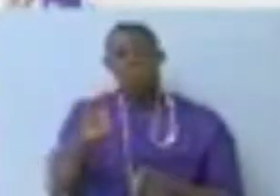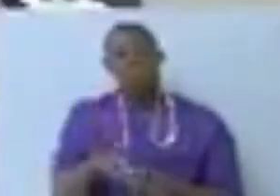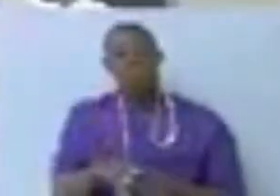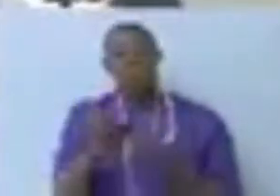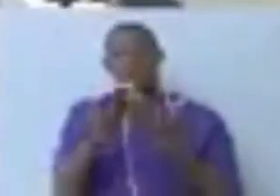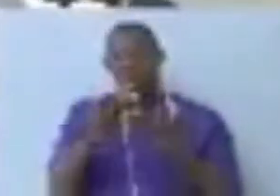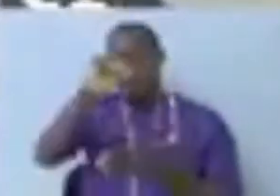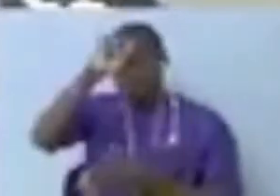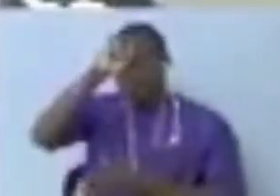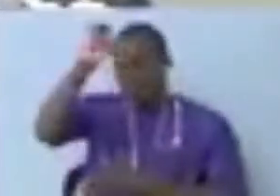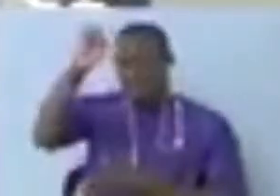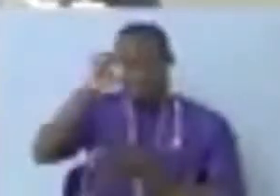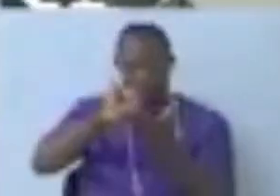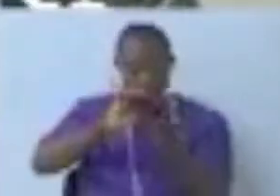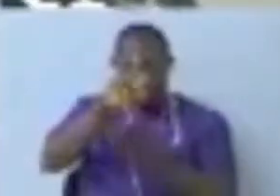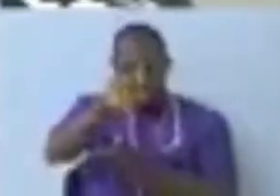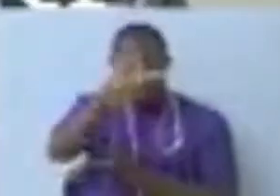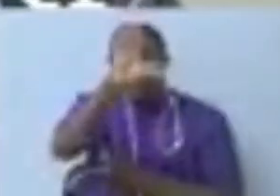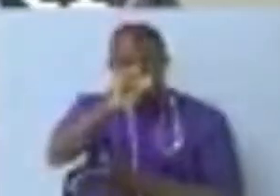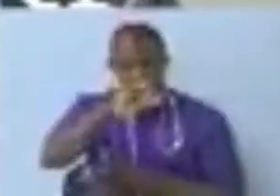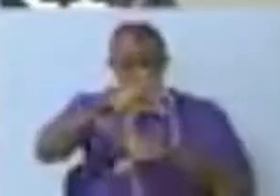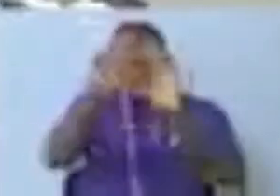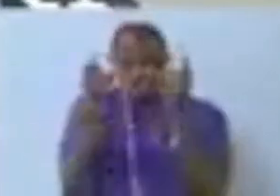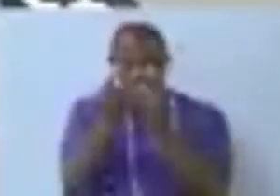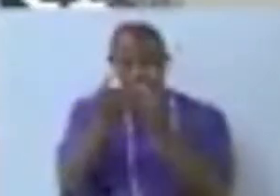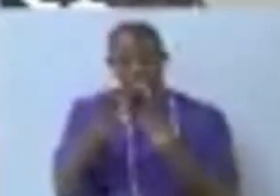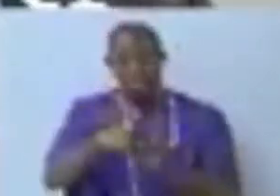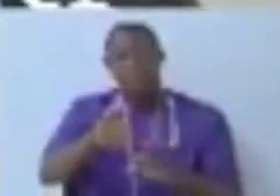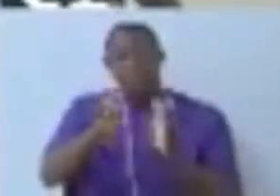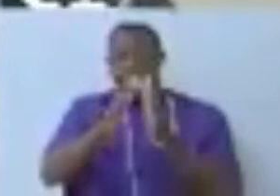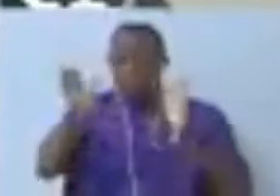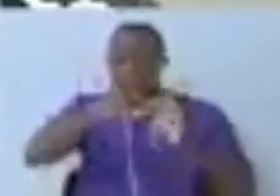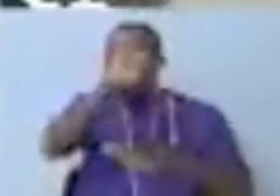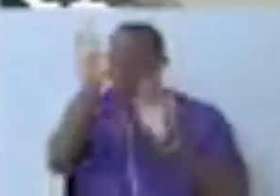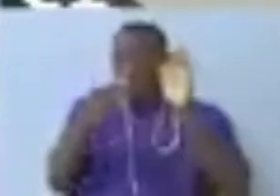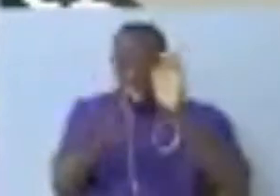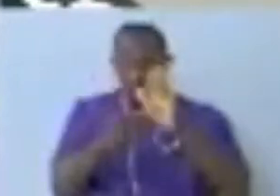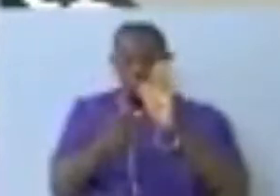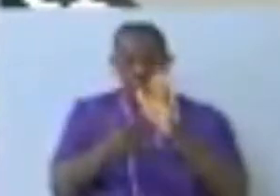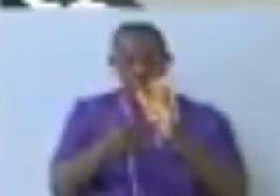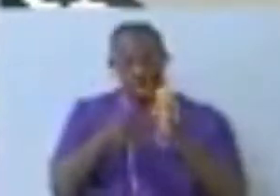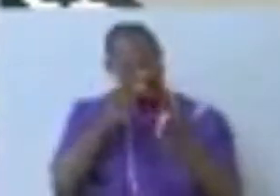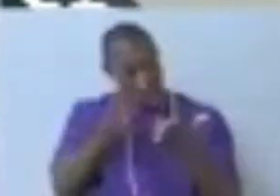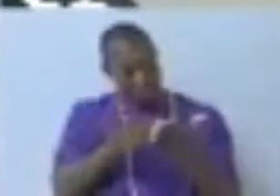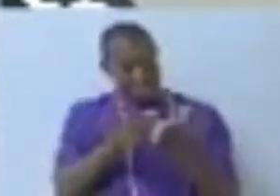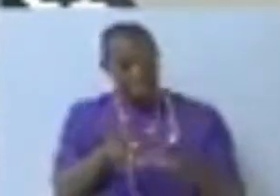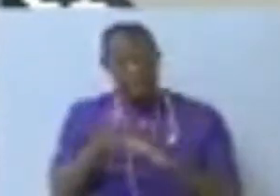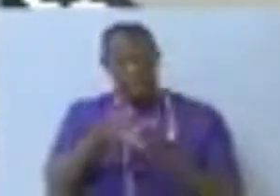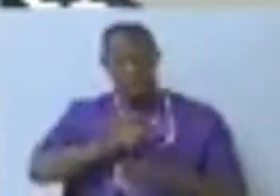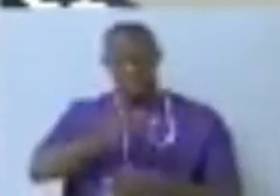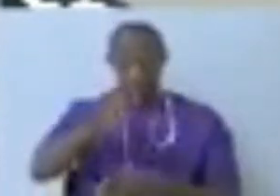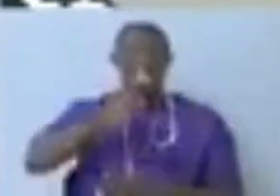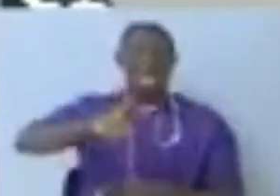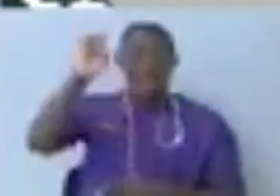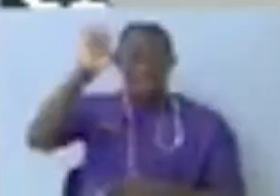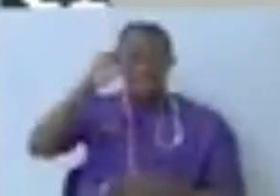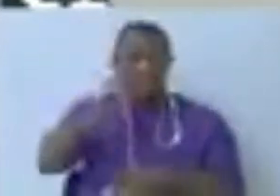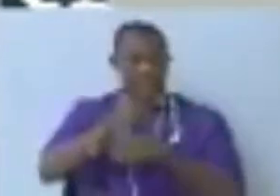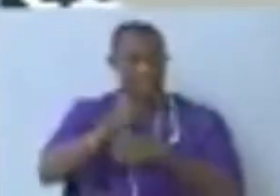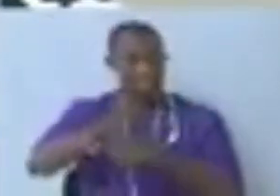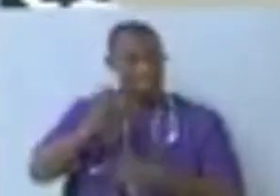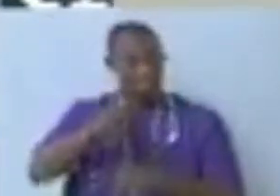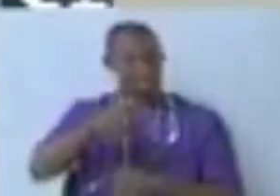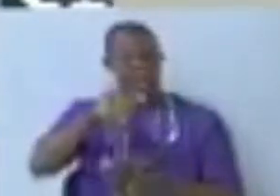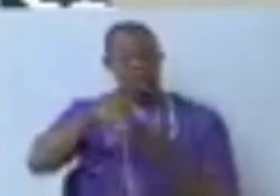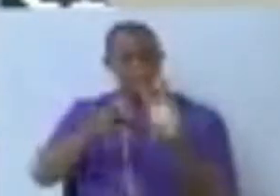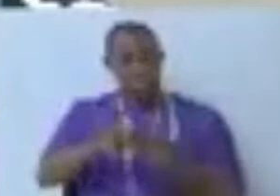The president ordered you to do something as big as this. He has vowed to the nation that he would do it. If he doesn't, he